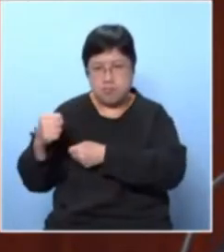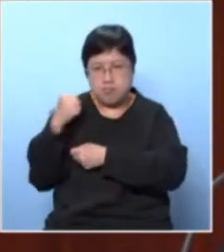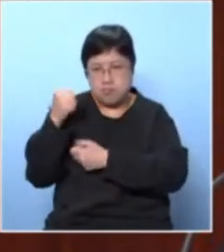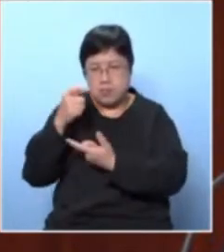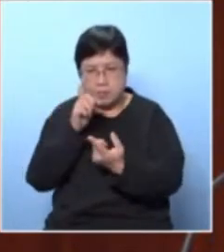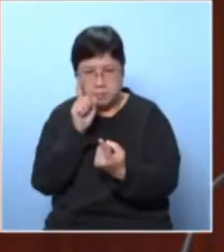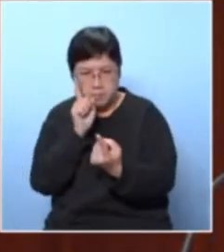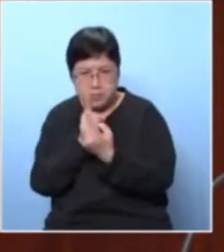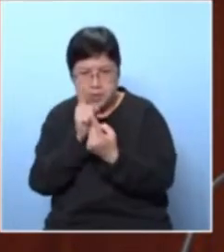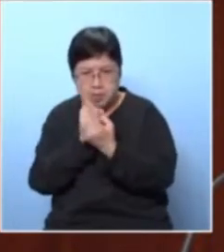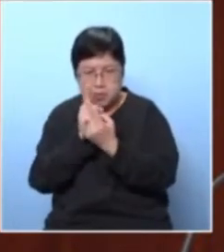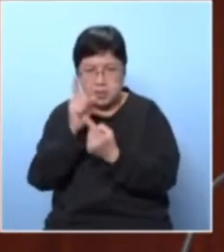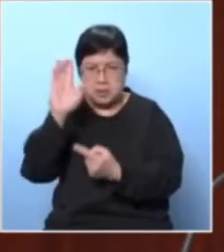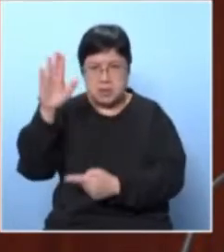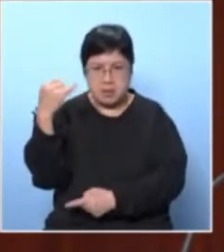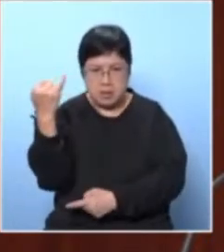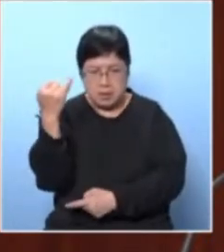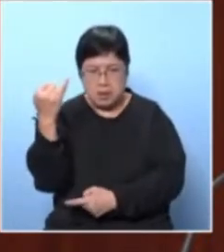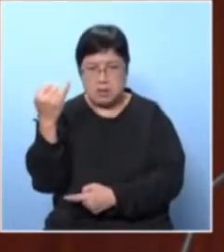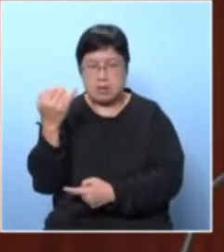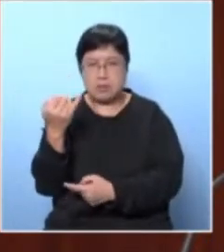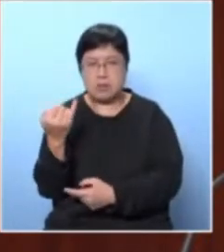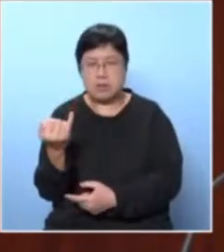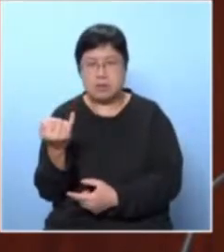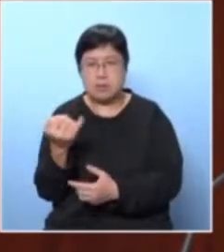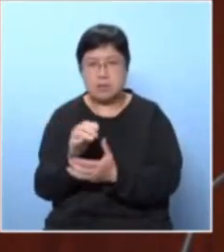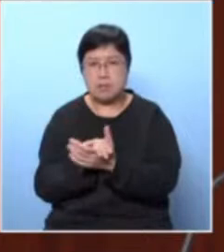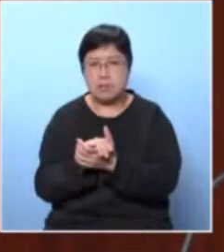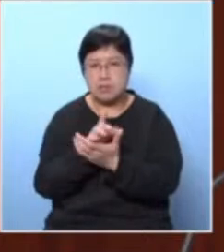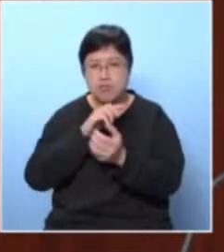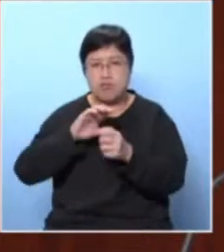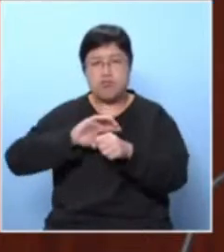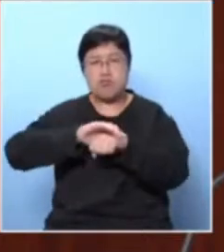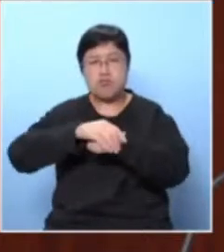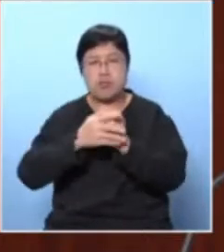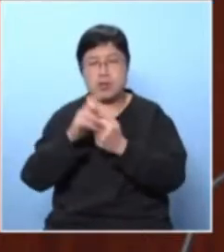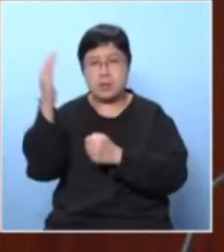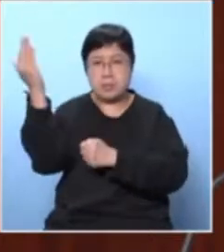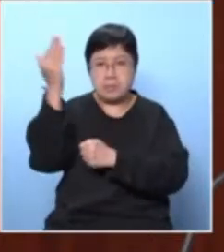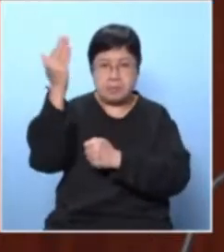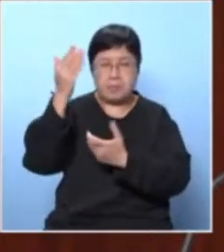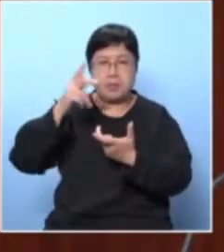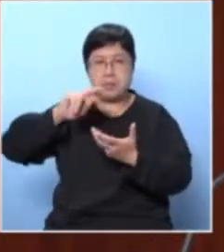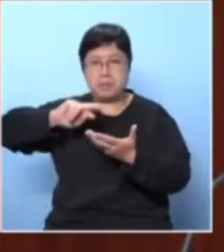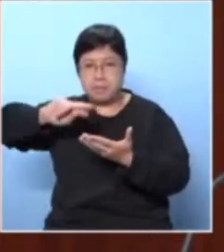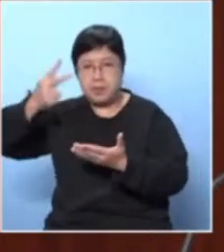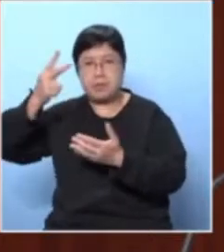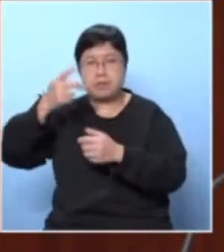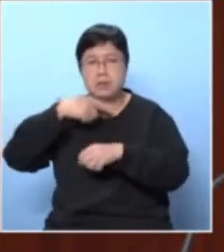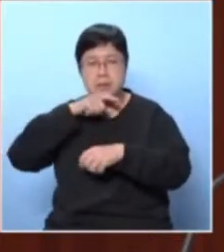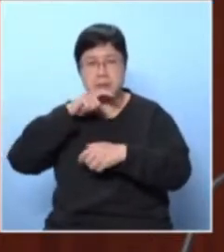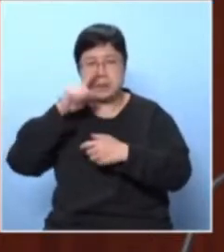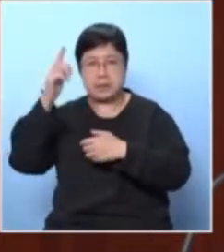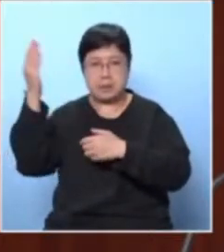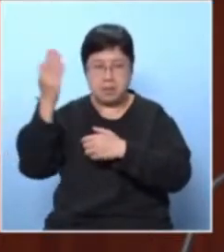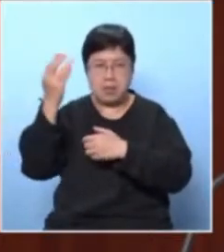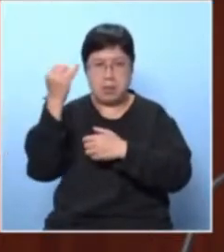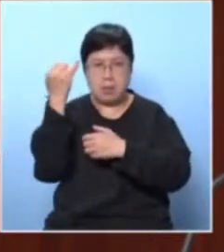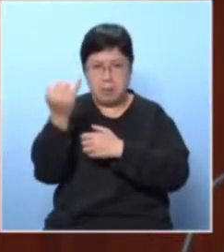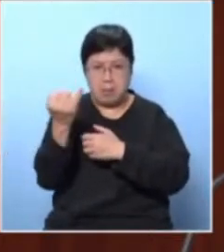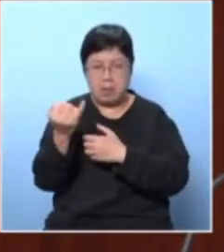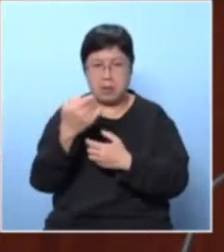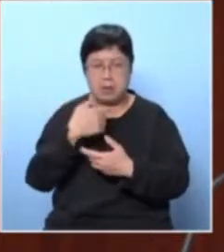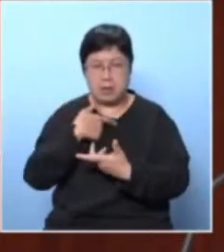year to dovetail with the development of the GBA. Scale up capability in coping with extreme weather. With